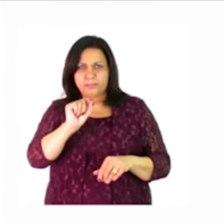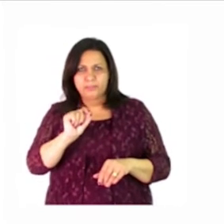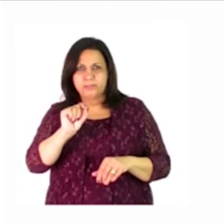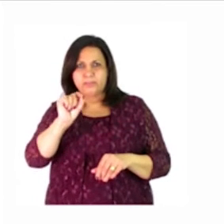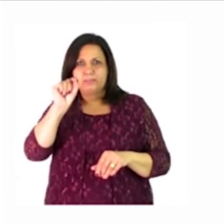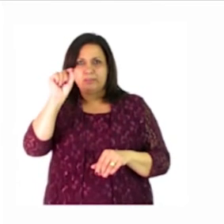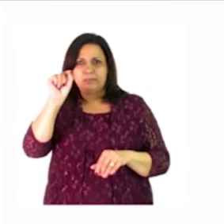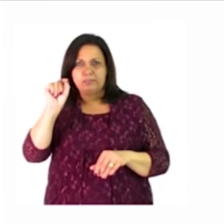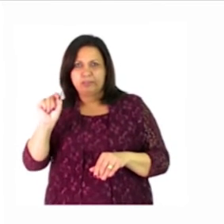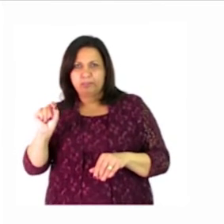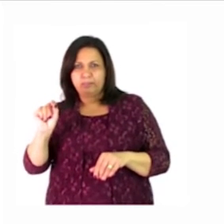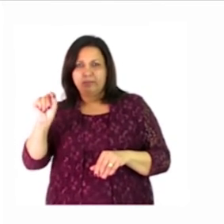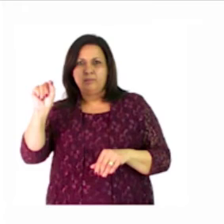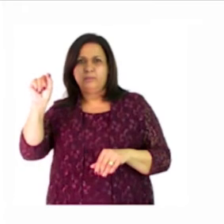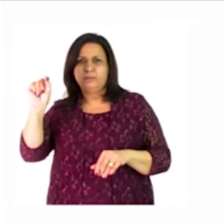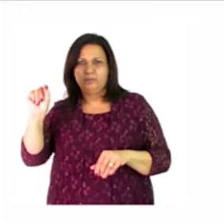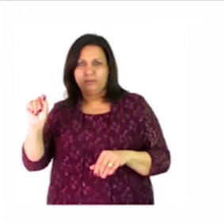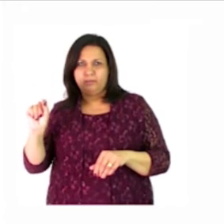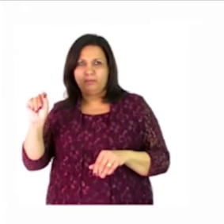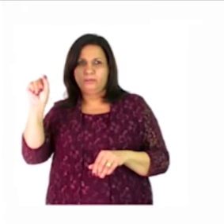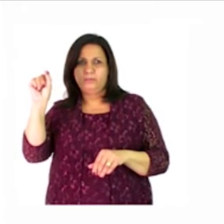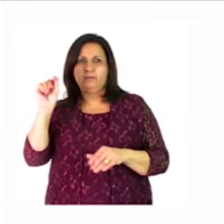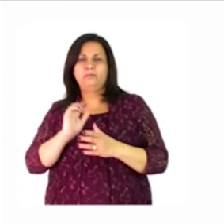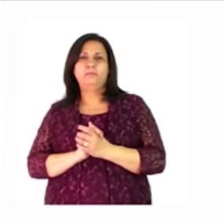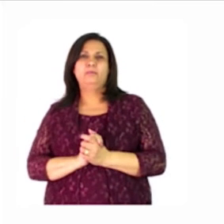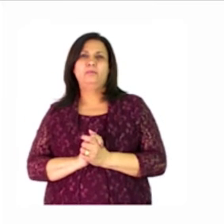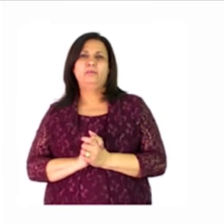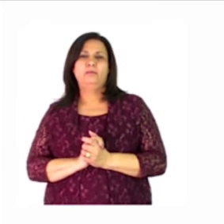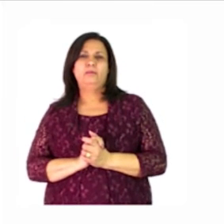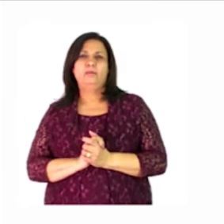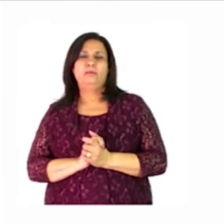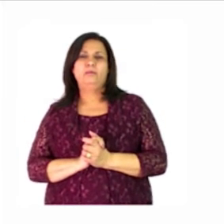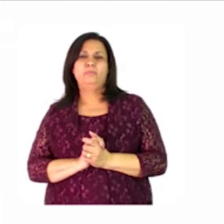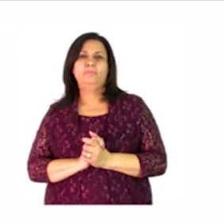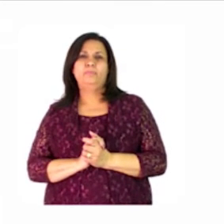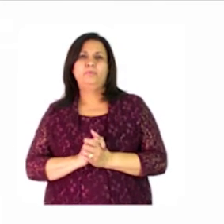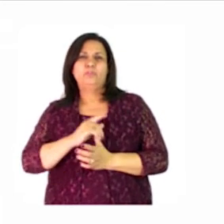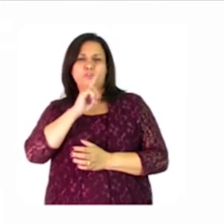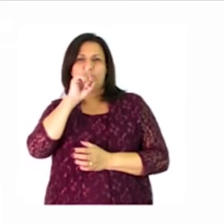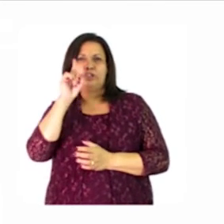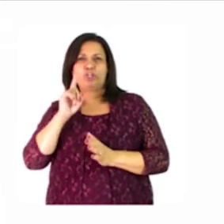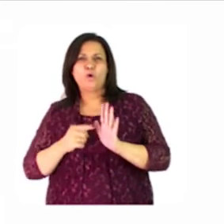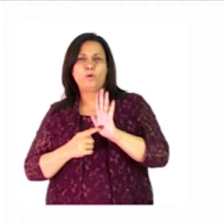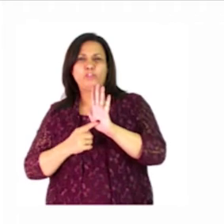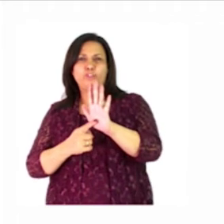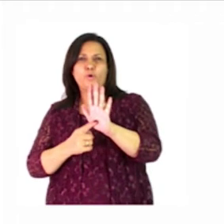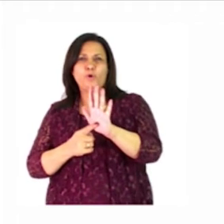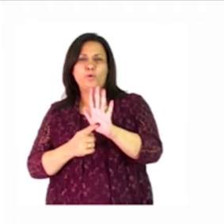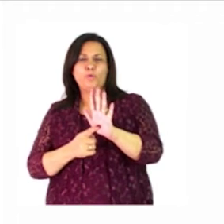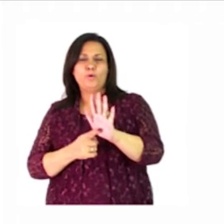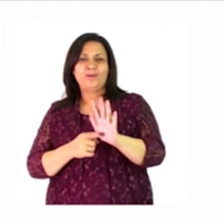complete the nice pattern. And I have it on the wall with me, and I will invite